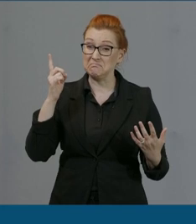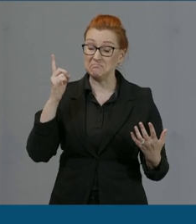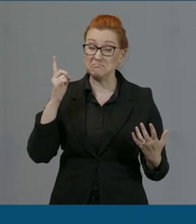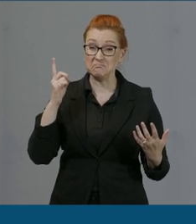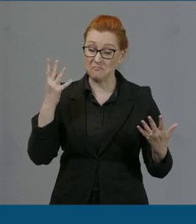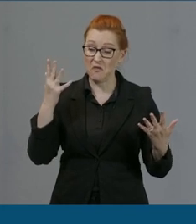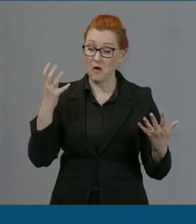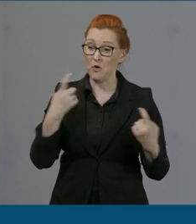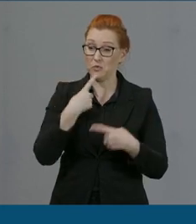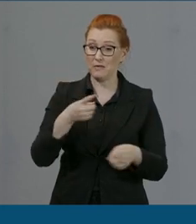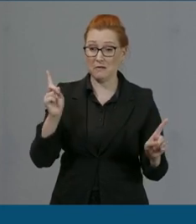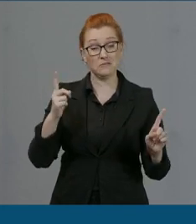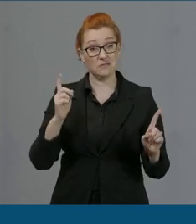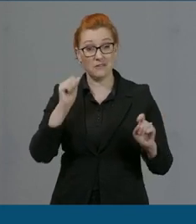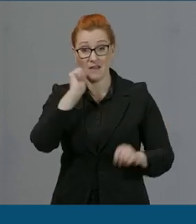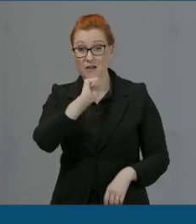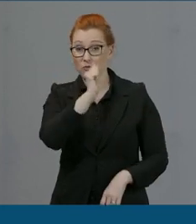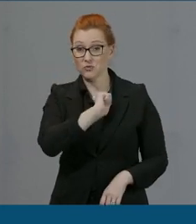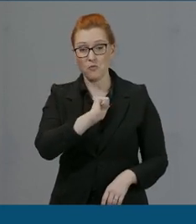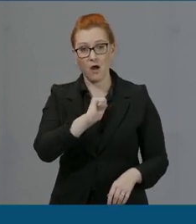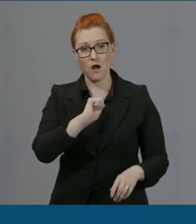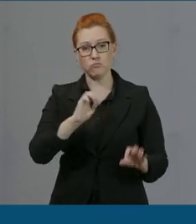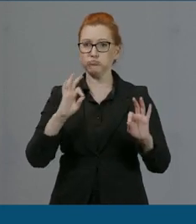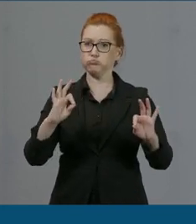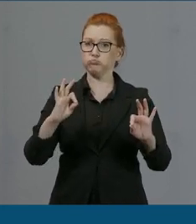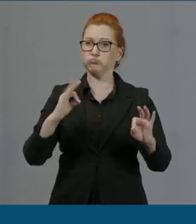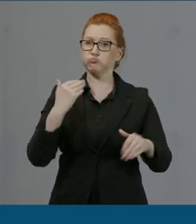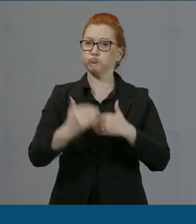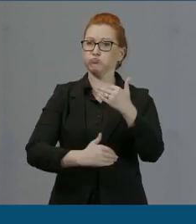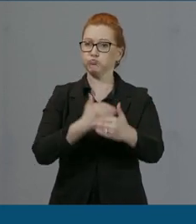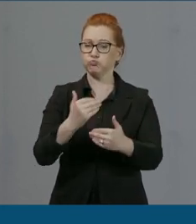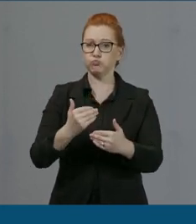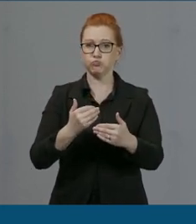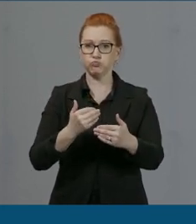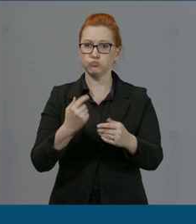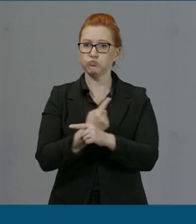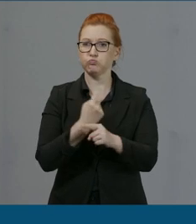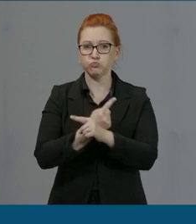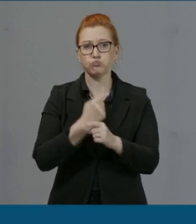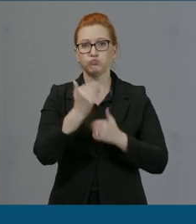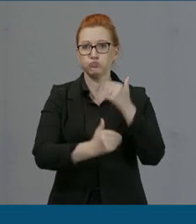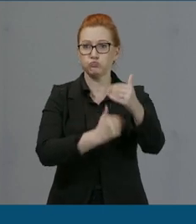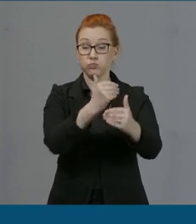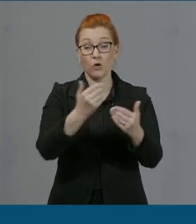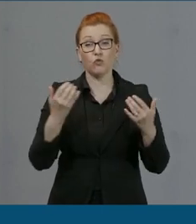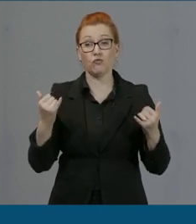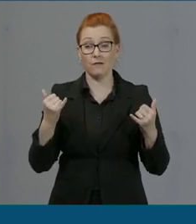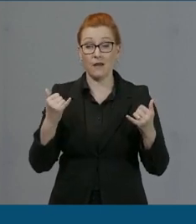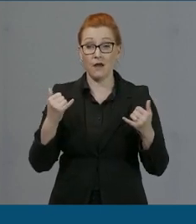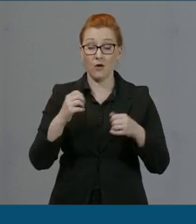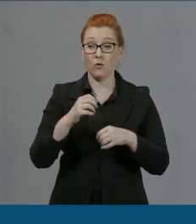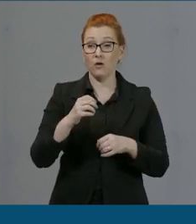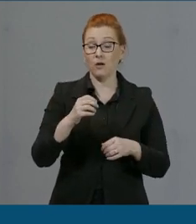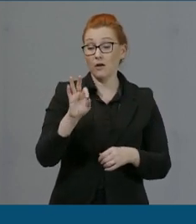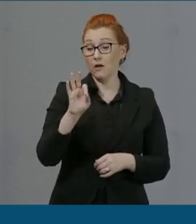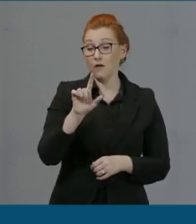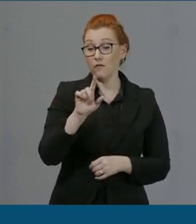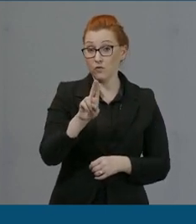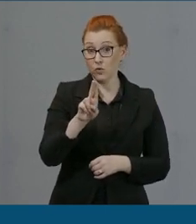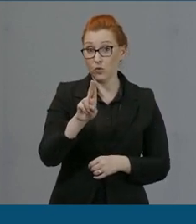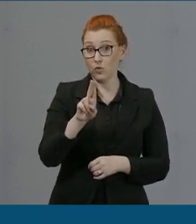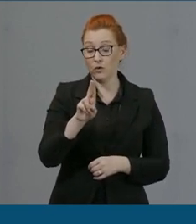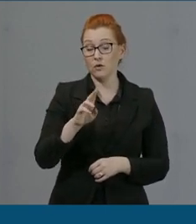We have a downward trajectory of influenza and COVID-like illnesses. We have a downward